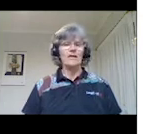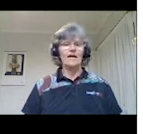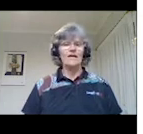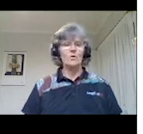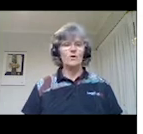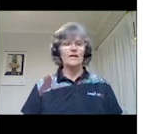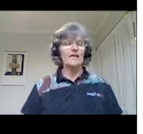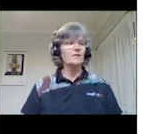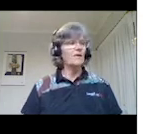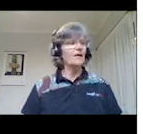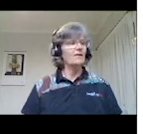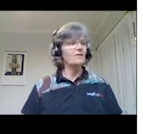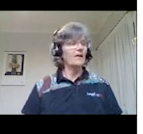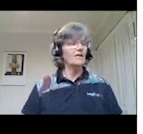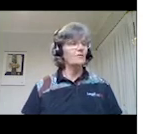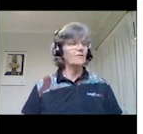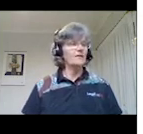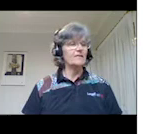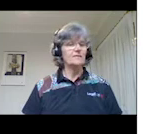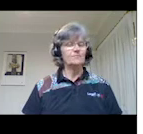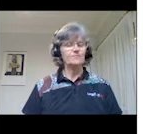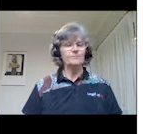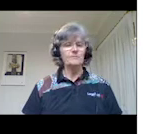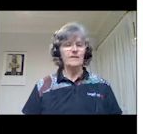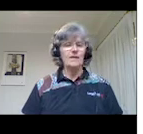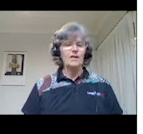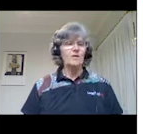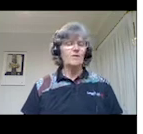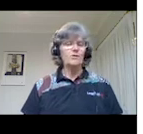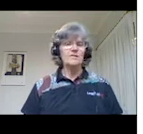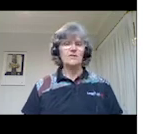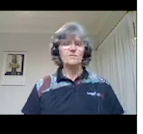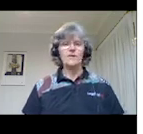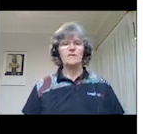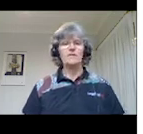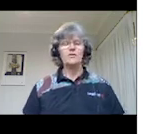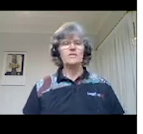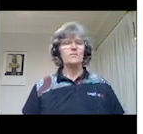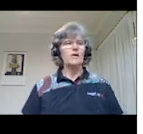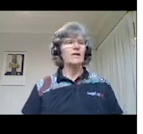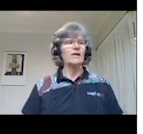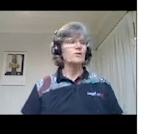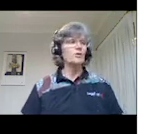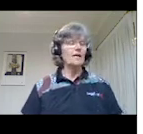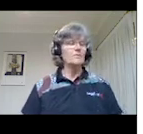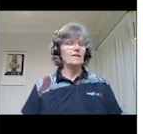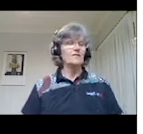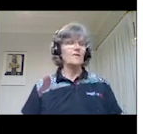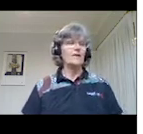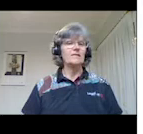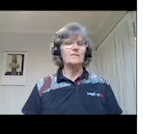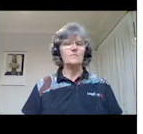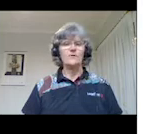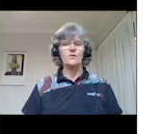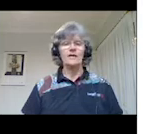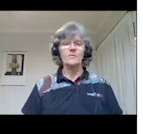expenditure and work out how to pay your fines. But of course, there's lots of people in New South Wales who can't pay their